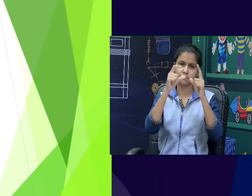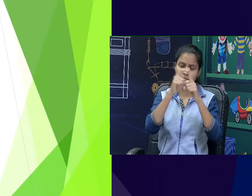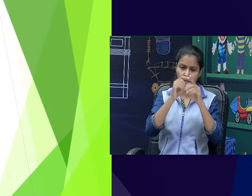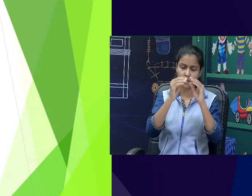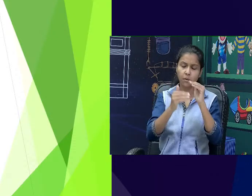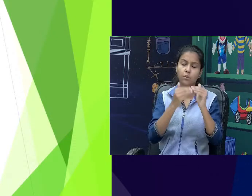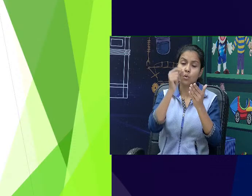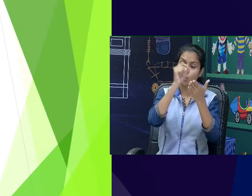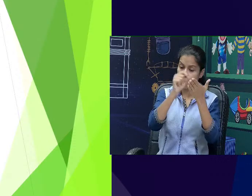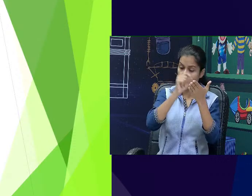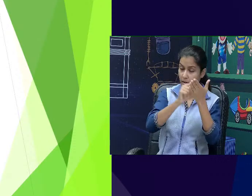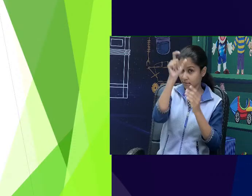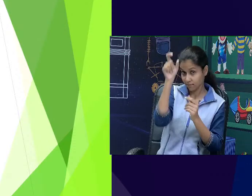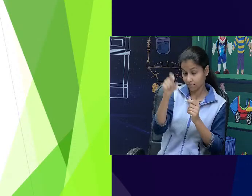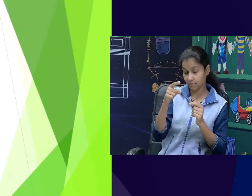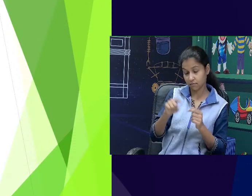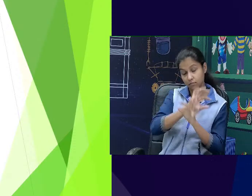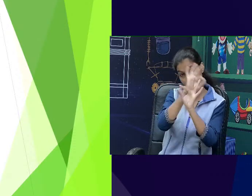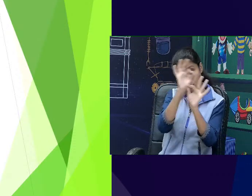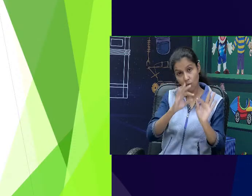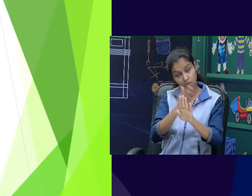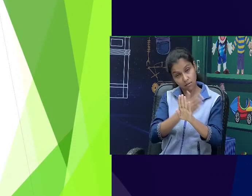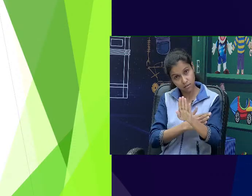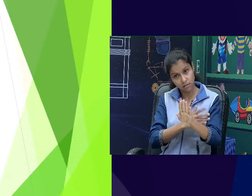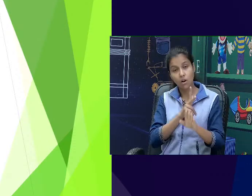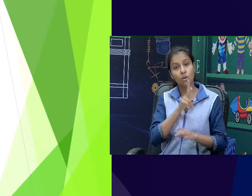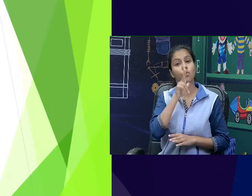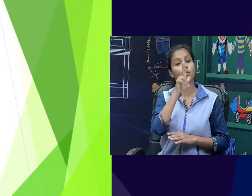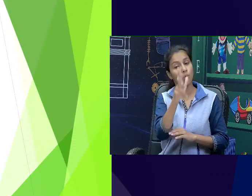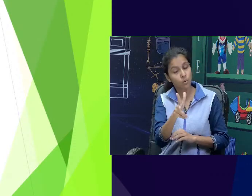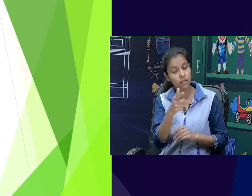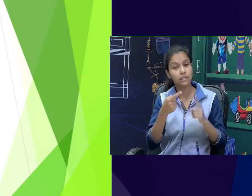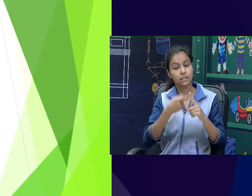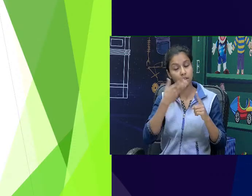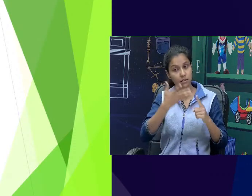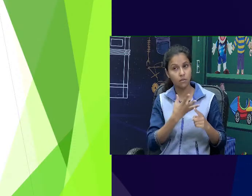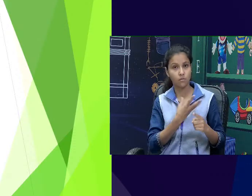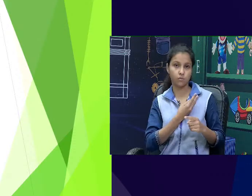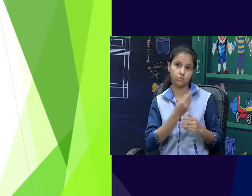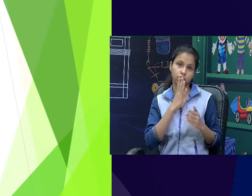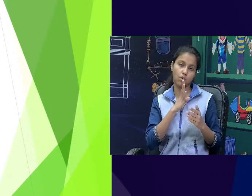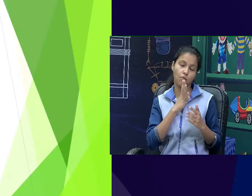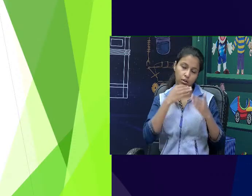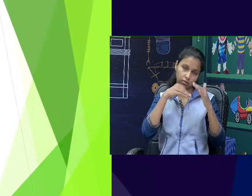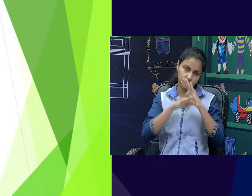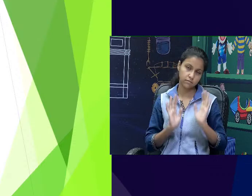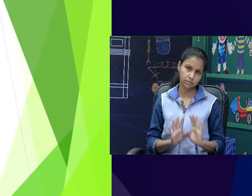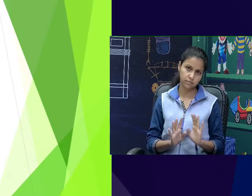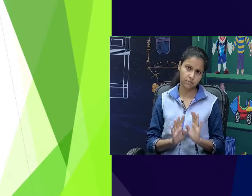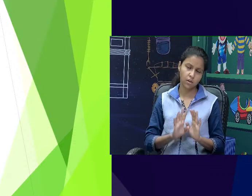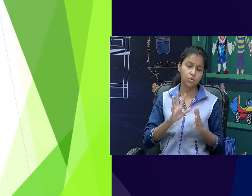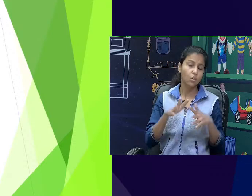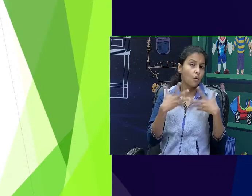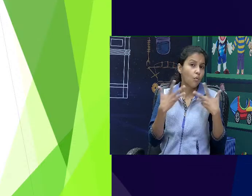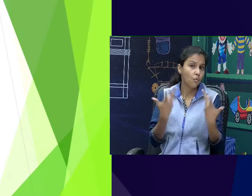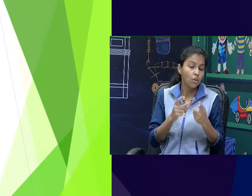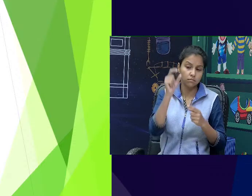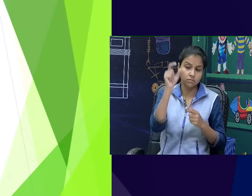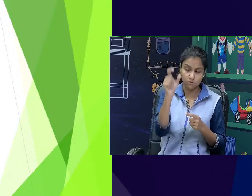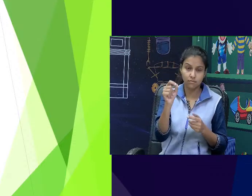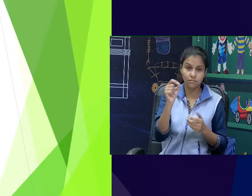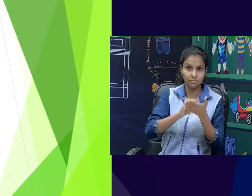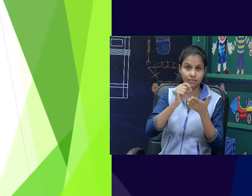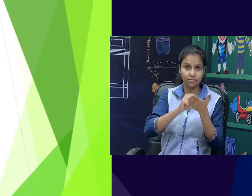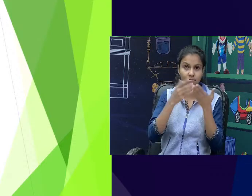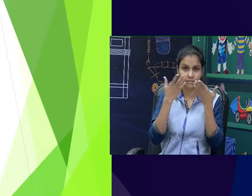had already told the instructor about his fear of water. So what the writer did, this instructor